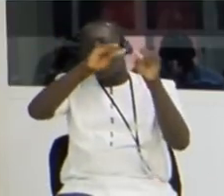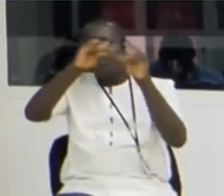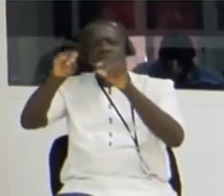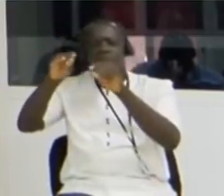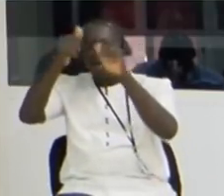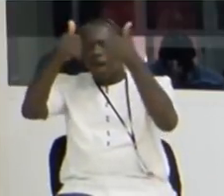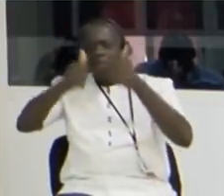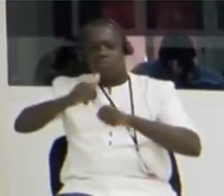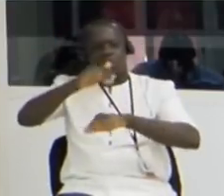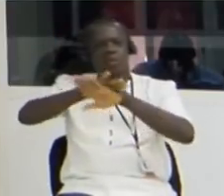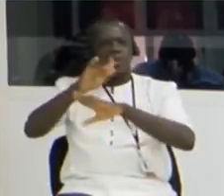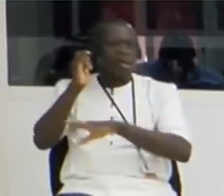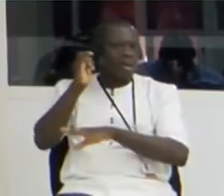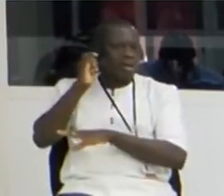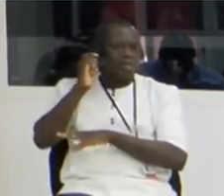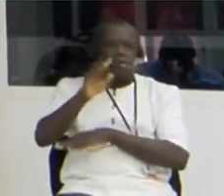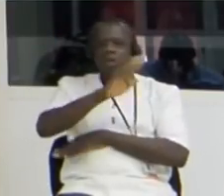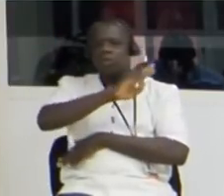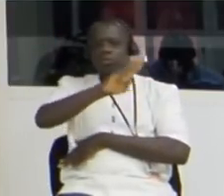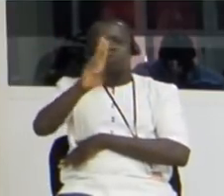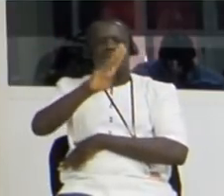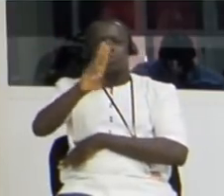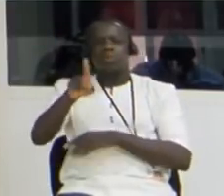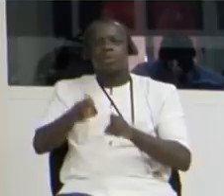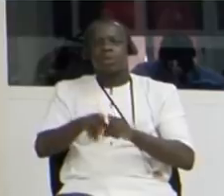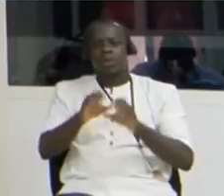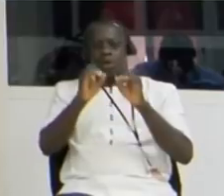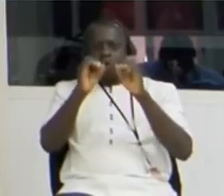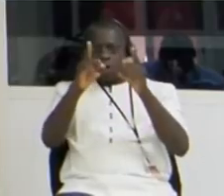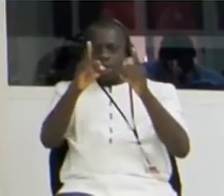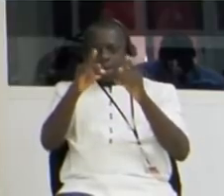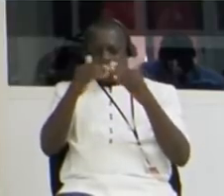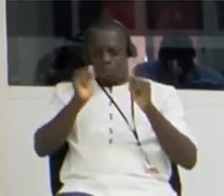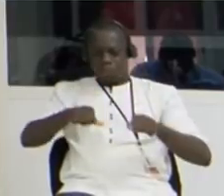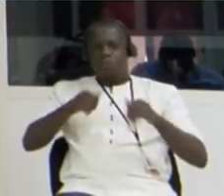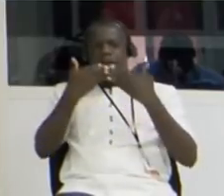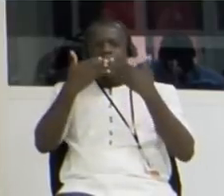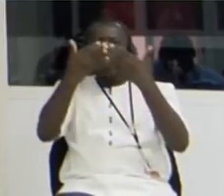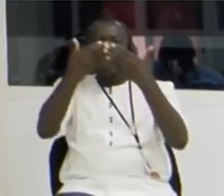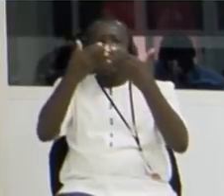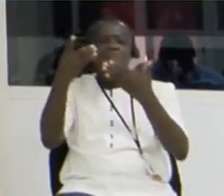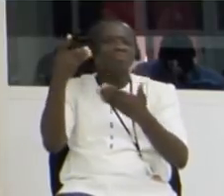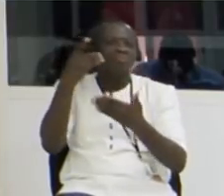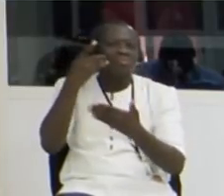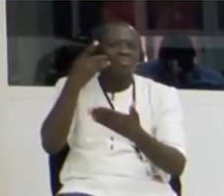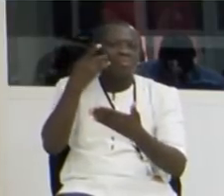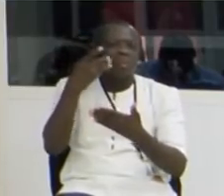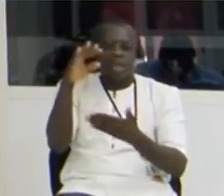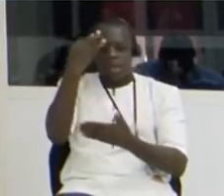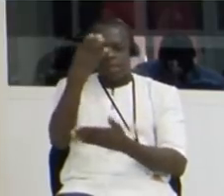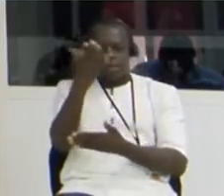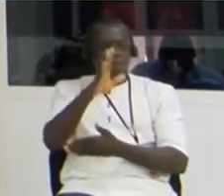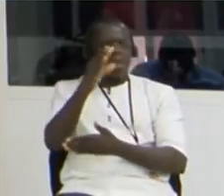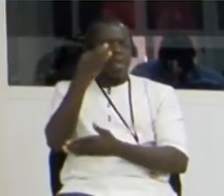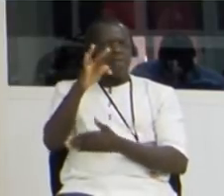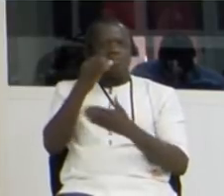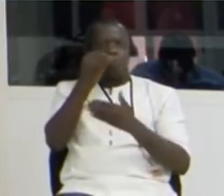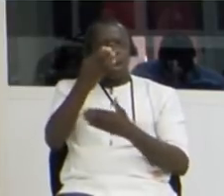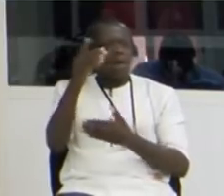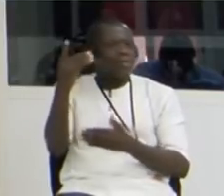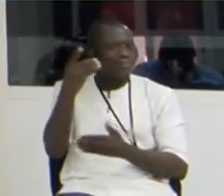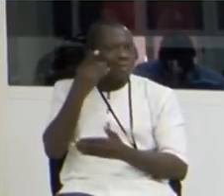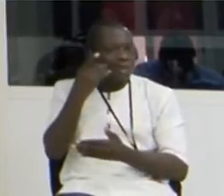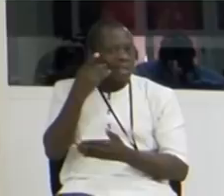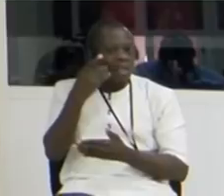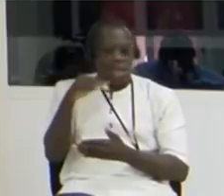No, it was not until... Is it okay for me to say the date? Because if we talk about the date, people may know, and I'm very concerned